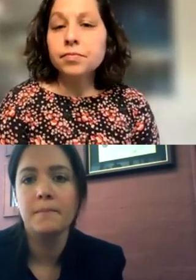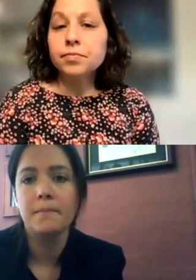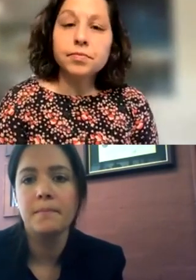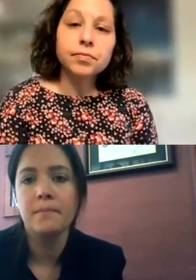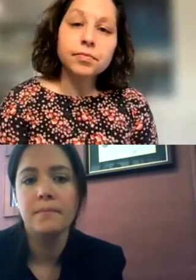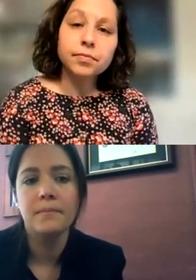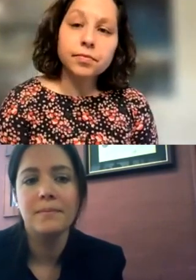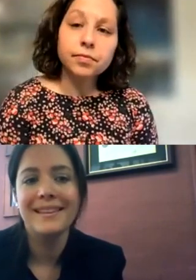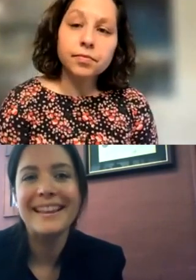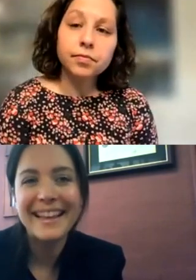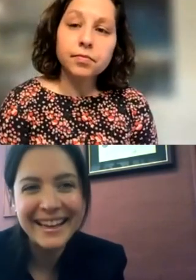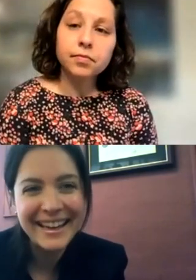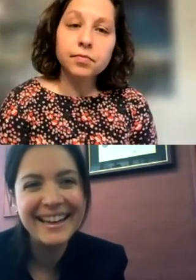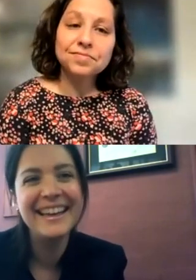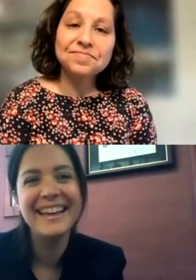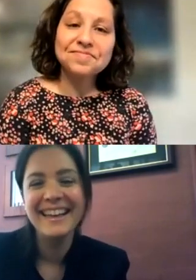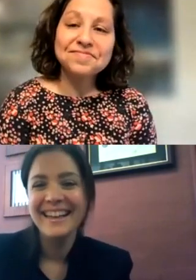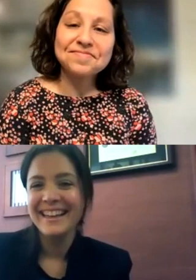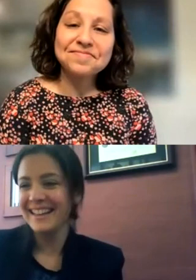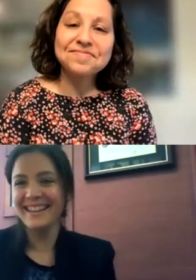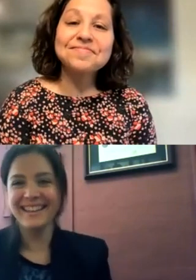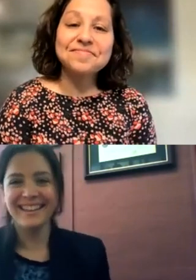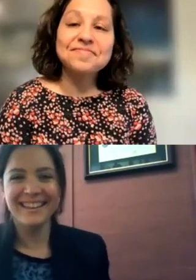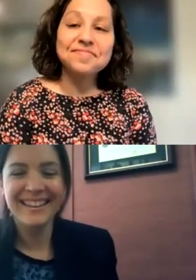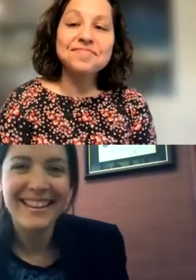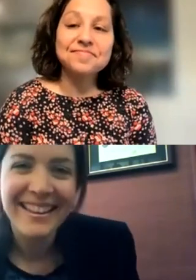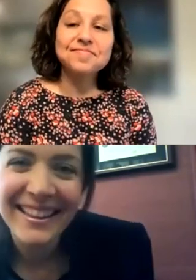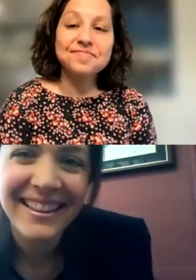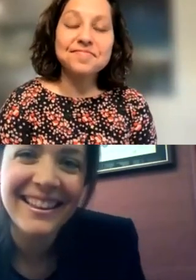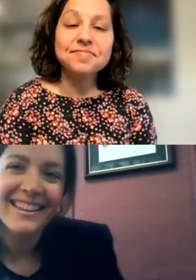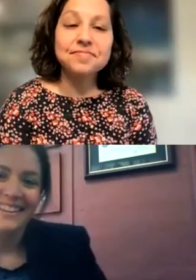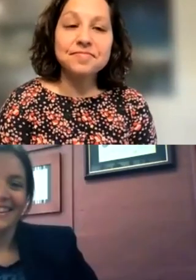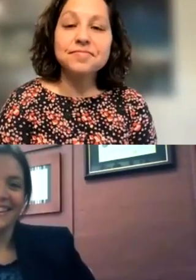Finance meetings, administrative meetings.